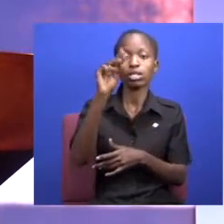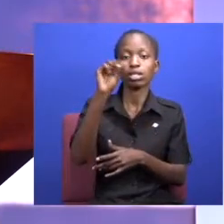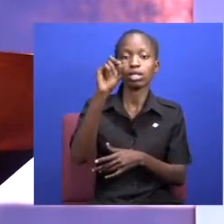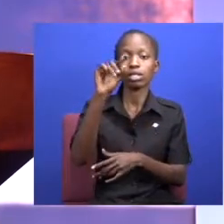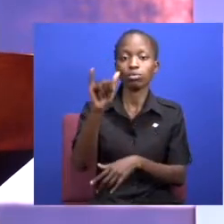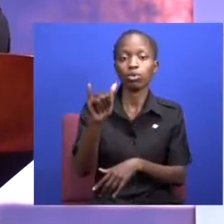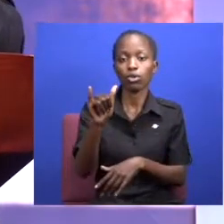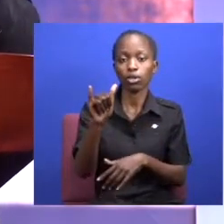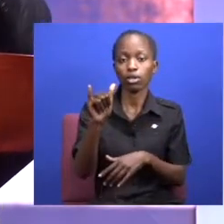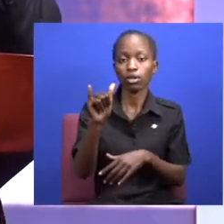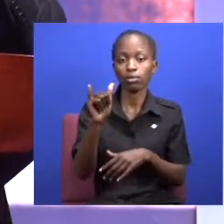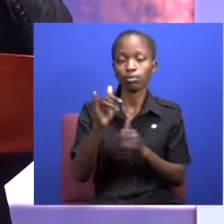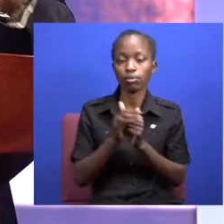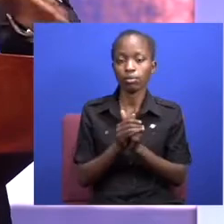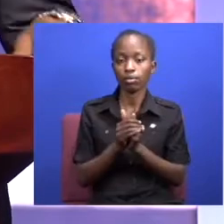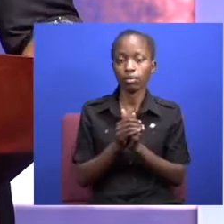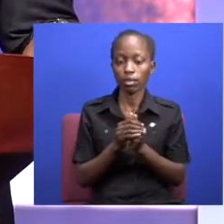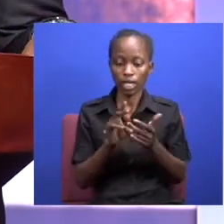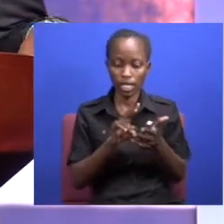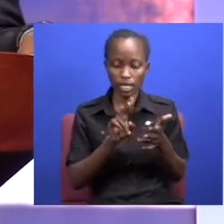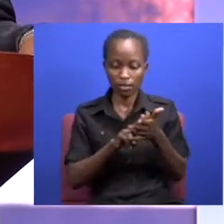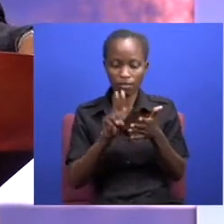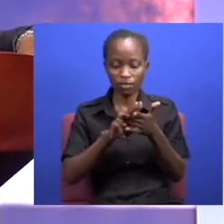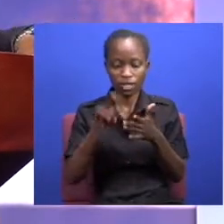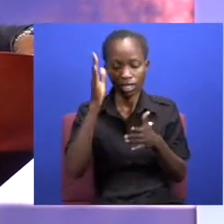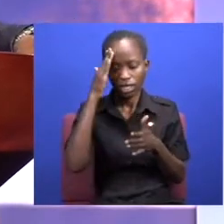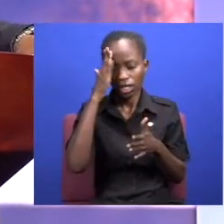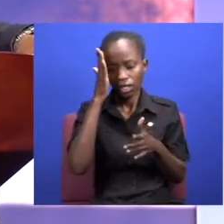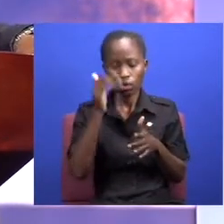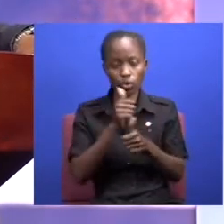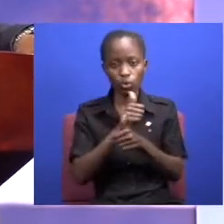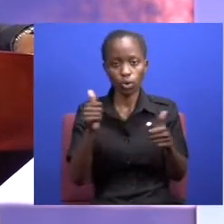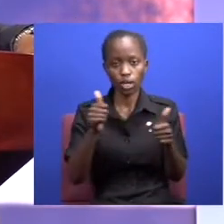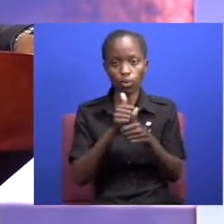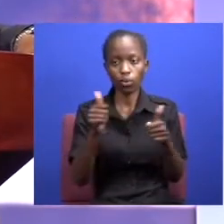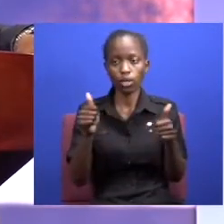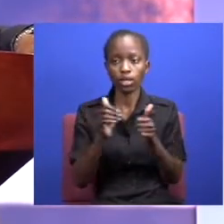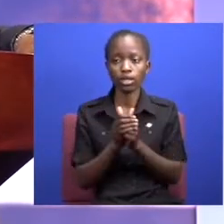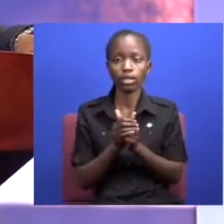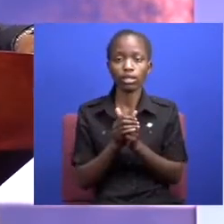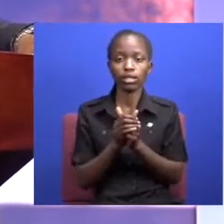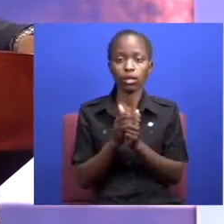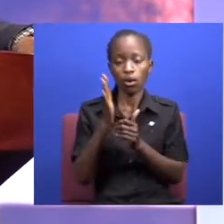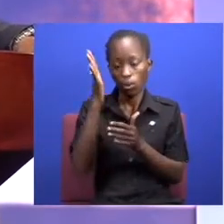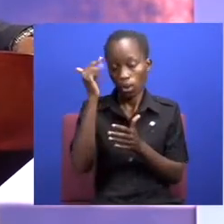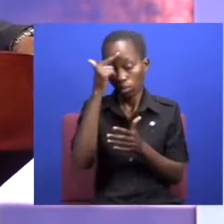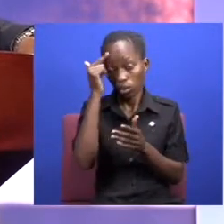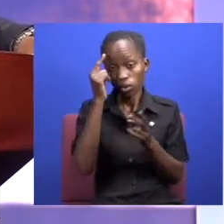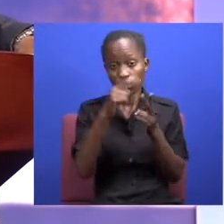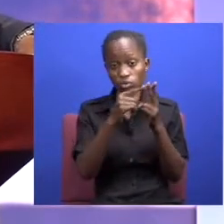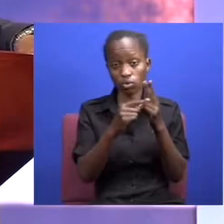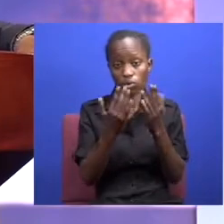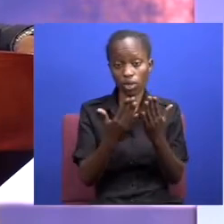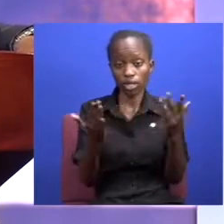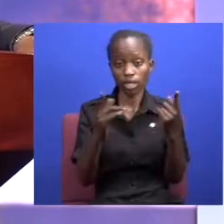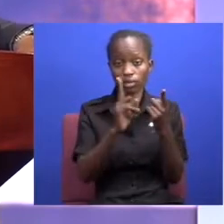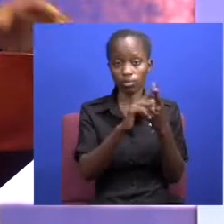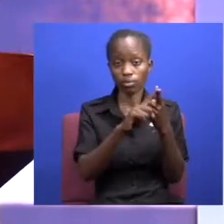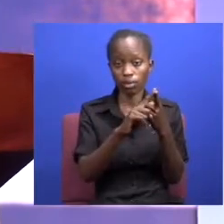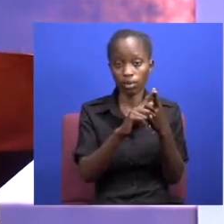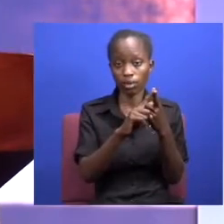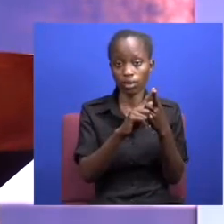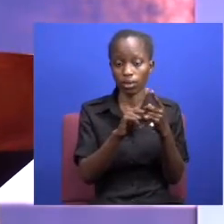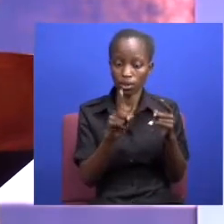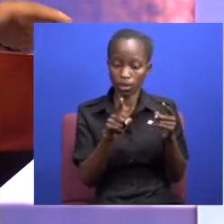The popularity of this text is based on really just about two things. The first is that